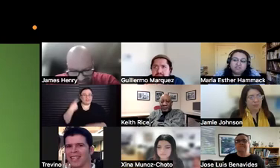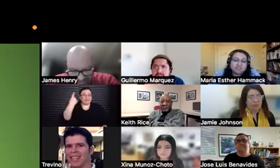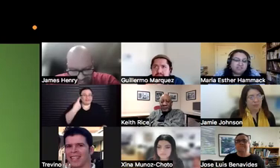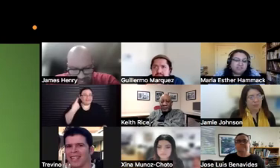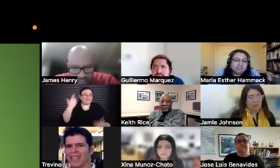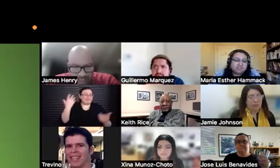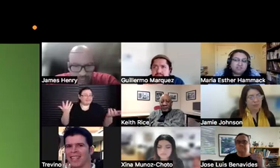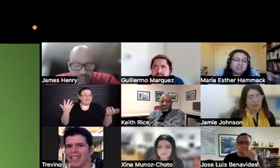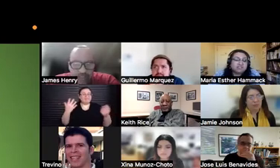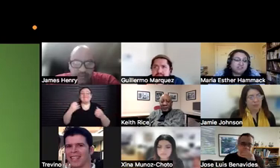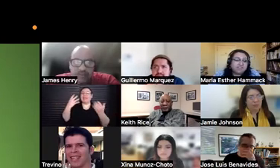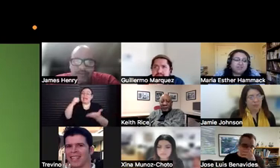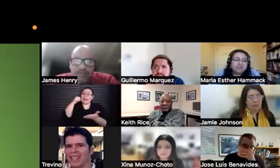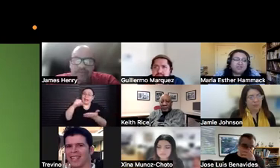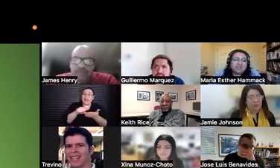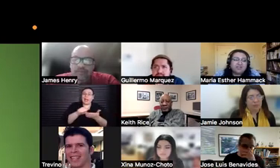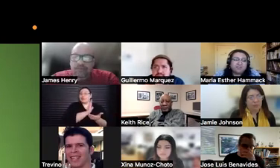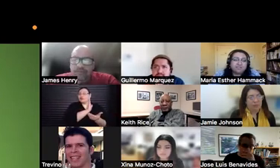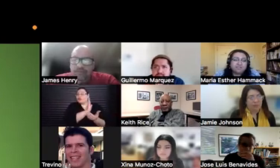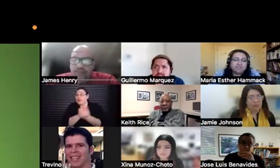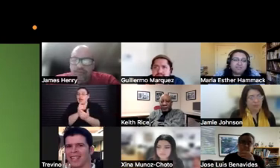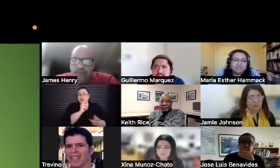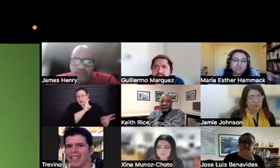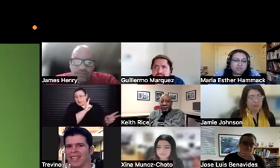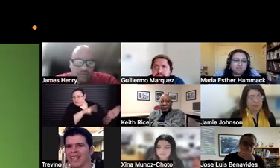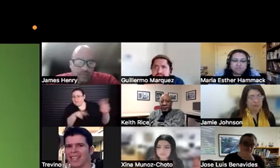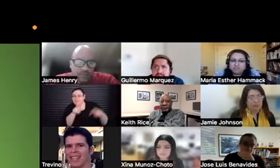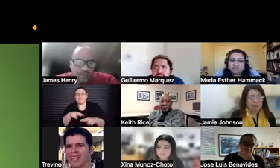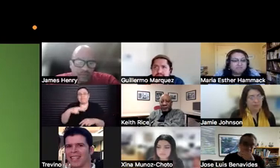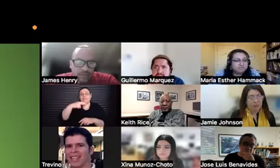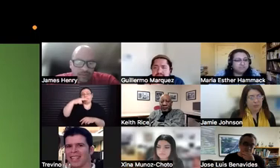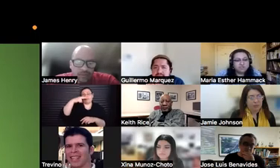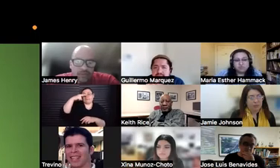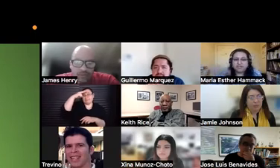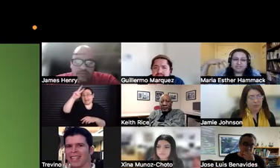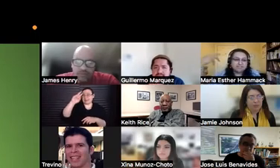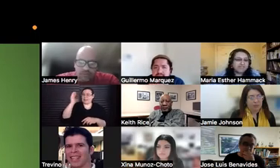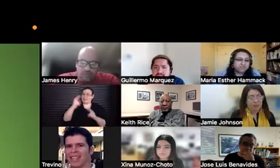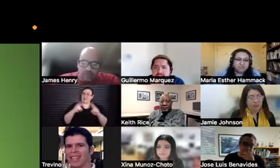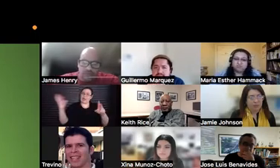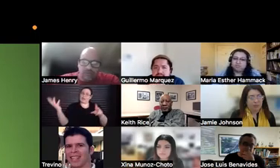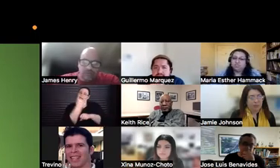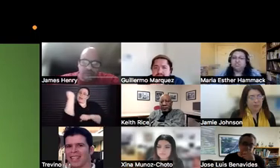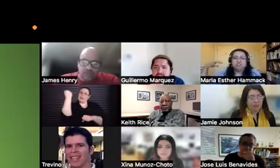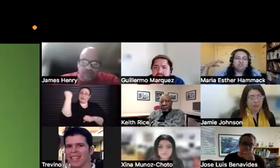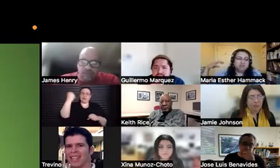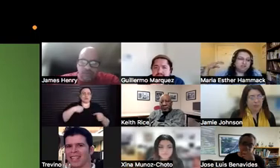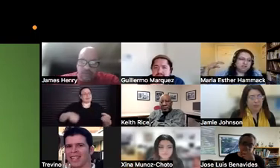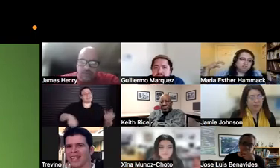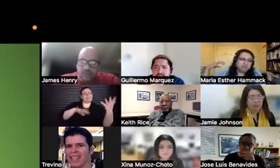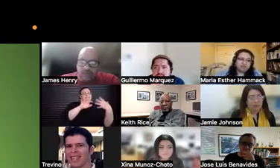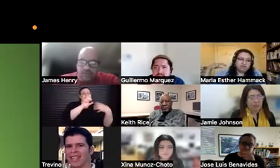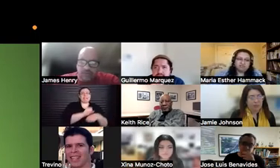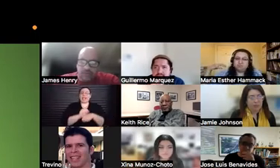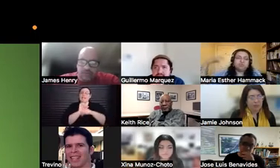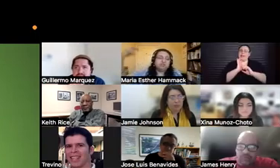the letters and the records that I found, Mexico comes off very triumphant. Like, we are against slavery. We are,